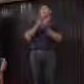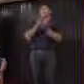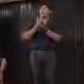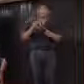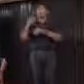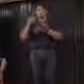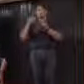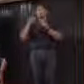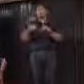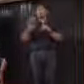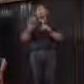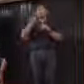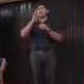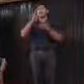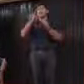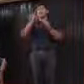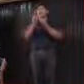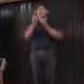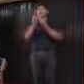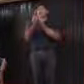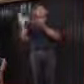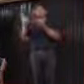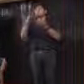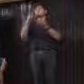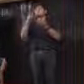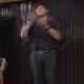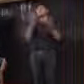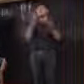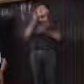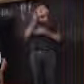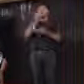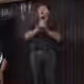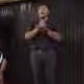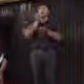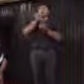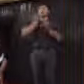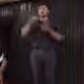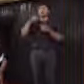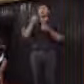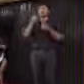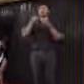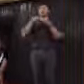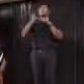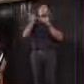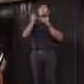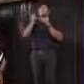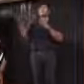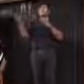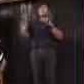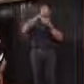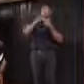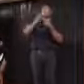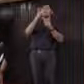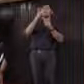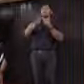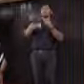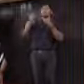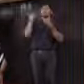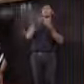to knock 35A, saying it didn't give rights to refugees who've been living in the state for over 70 years and so on and so